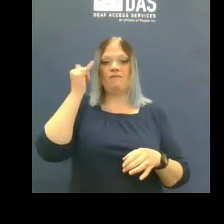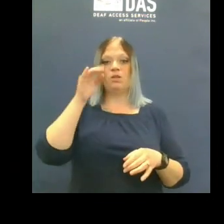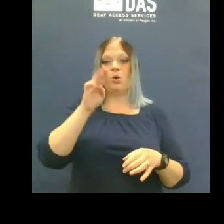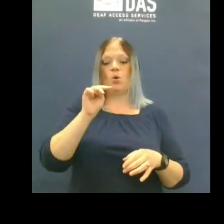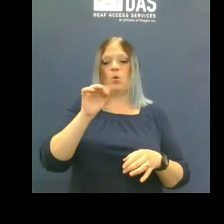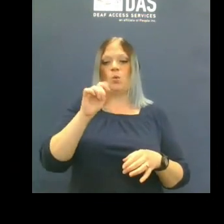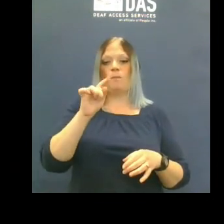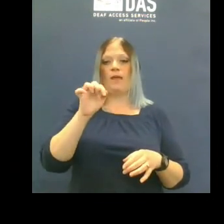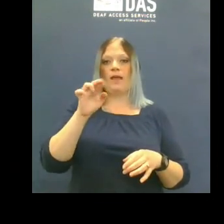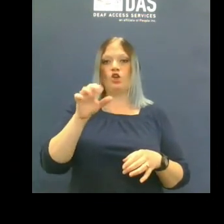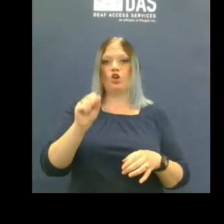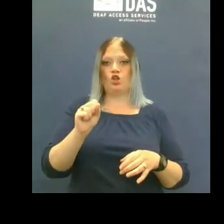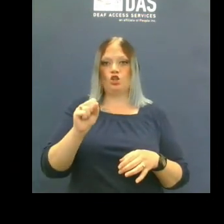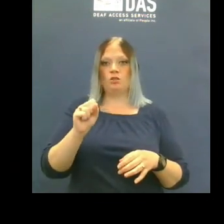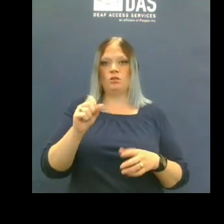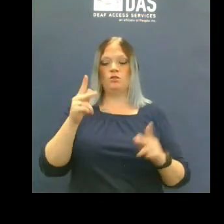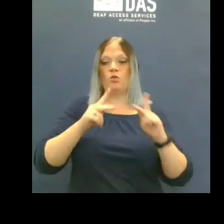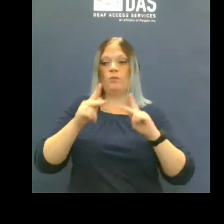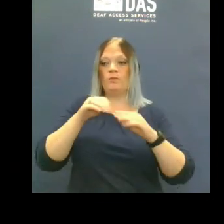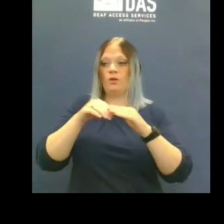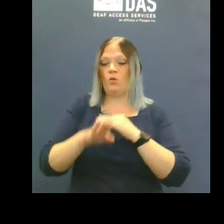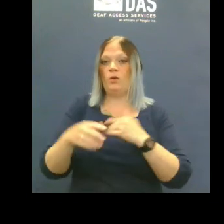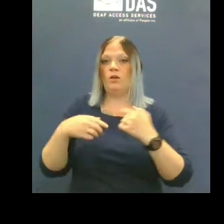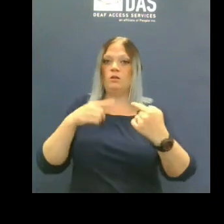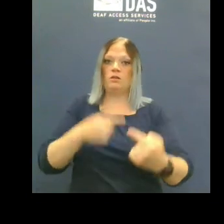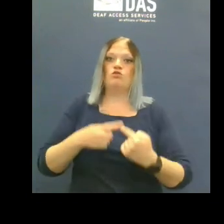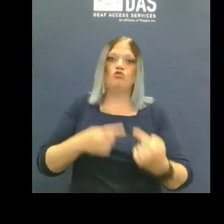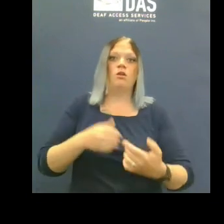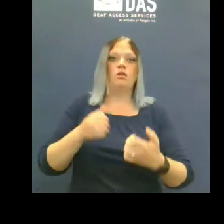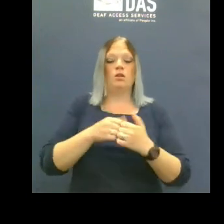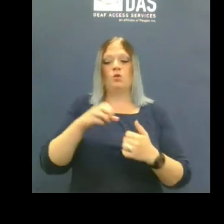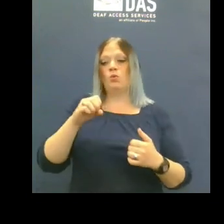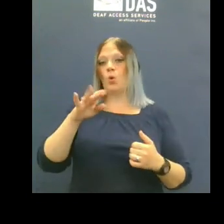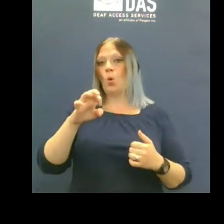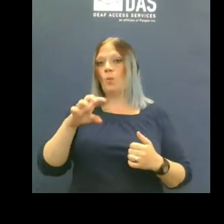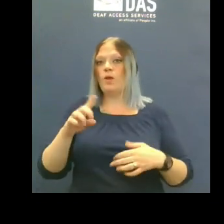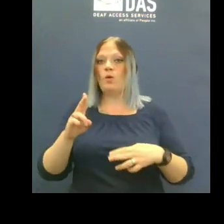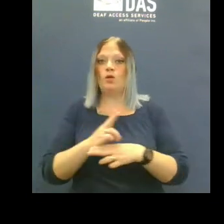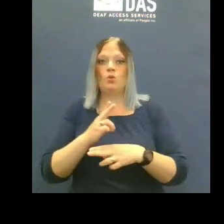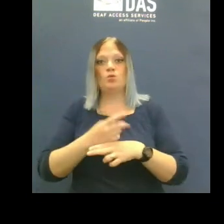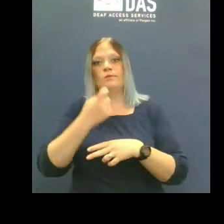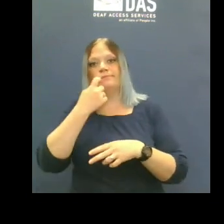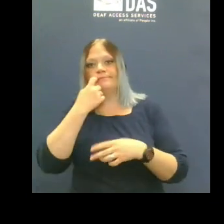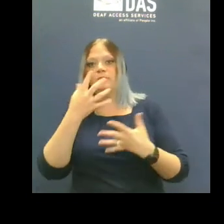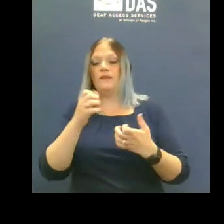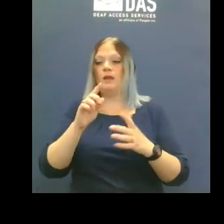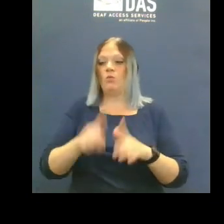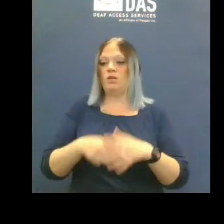people go in and who are struggling with opioid use disorder and they want to start treatment